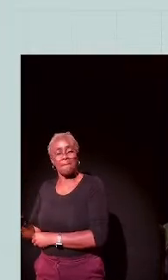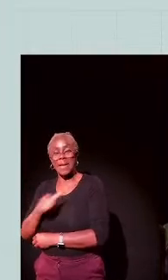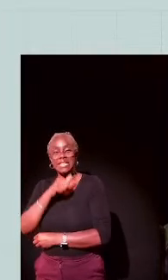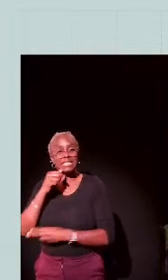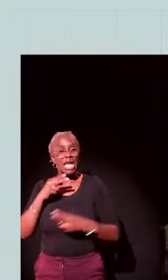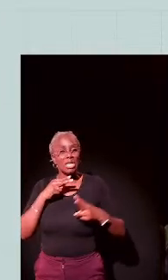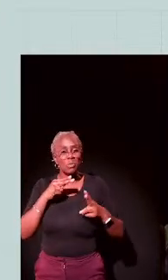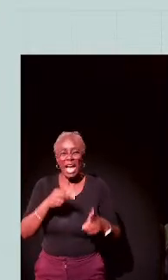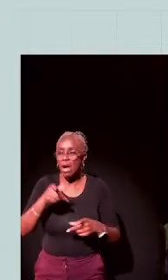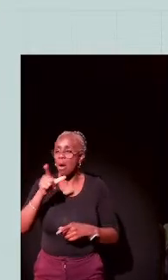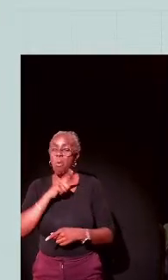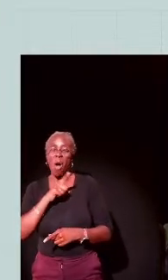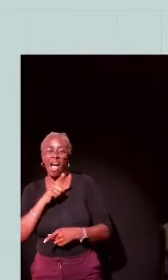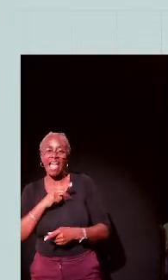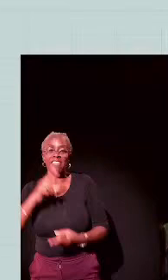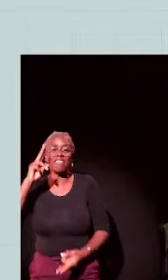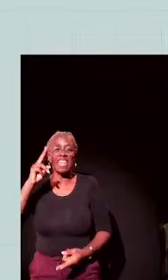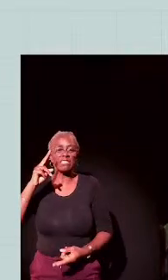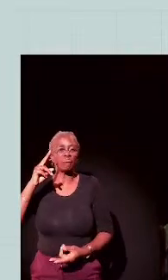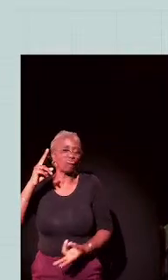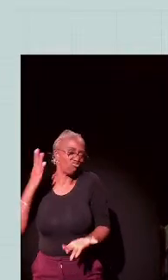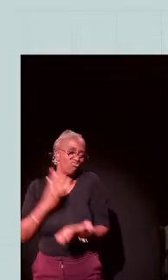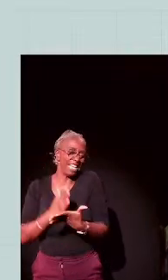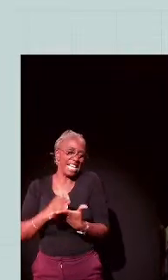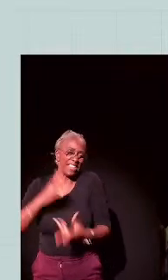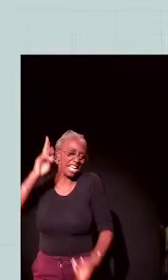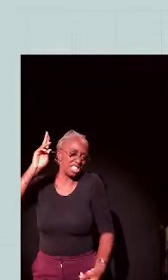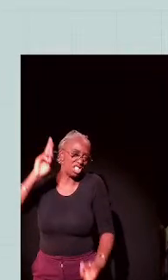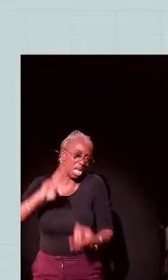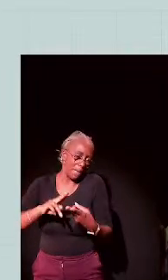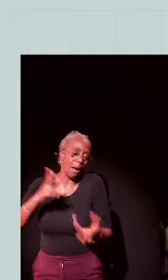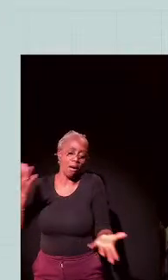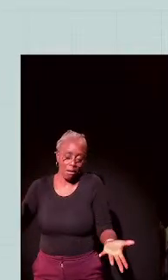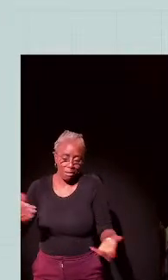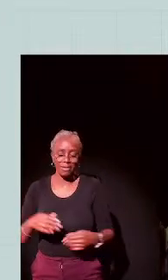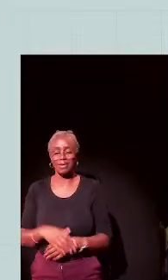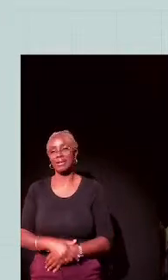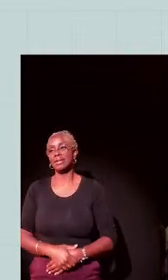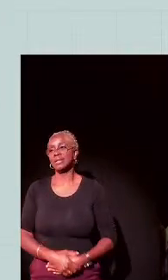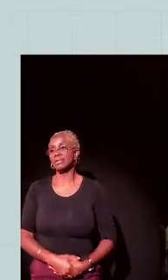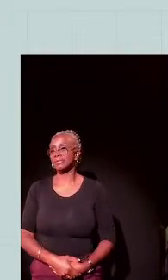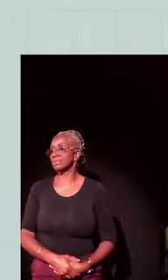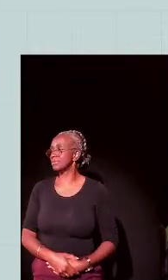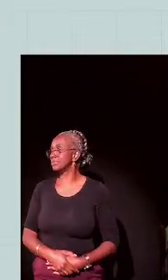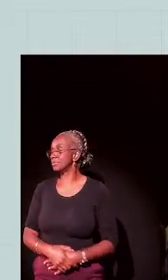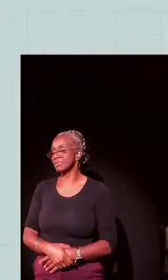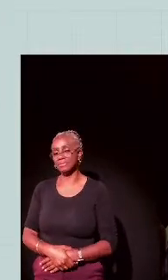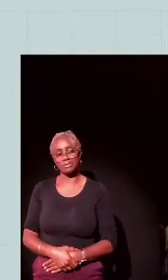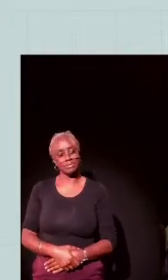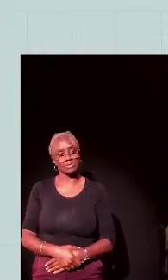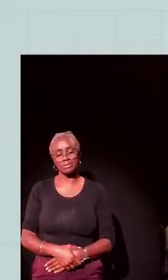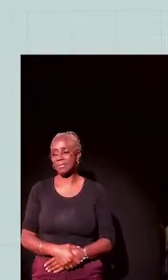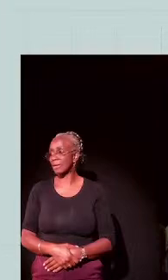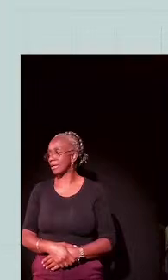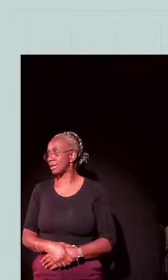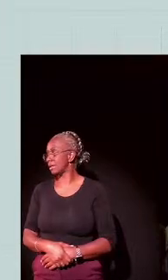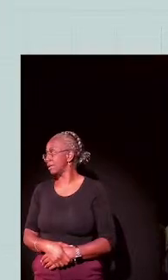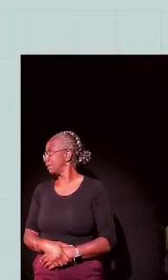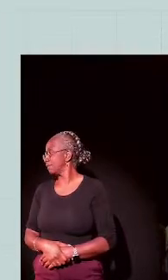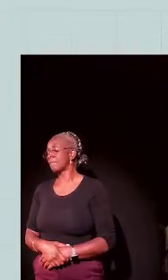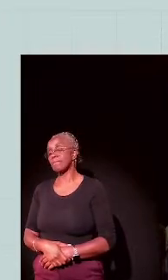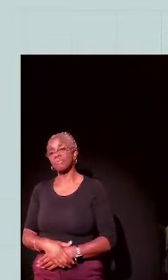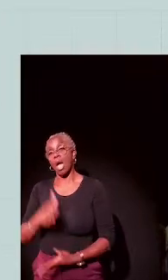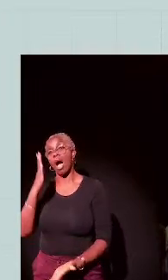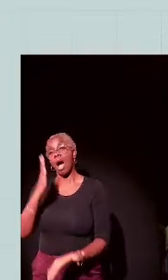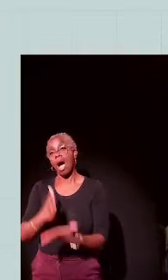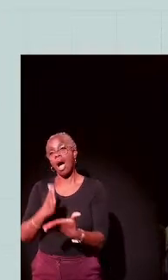terms of how cheap those are to manufacture or actually kind of prototype. So that's definitely one,